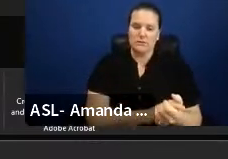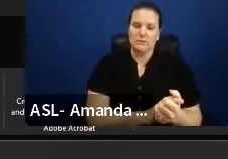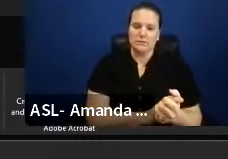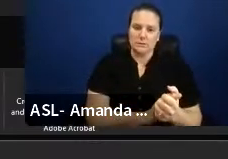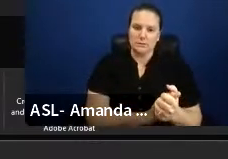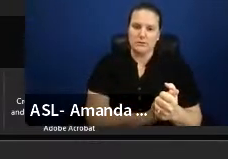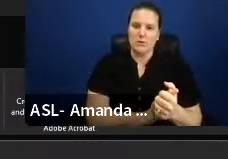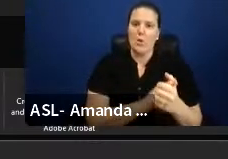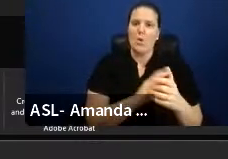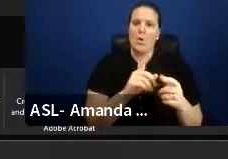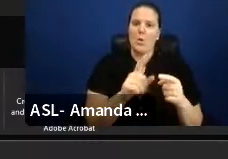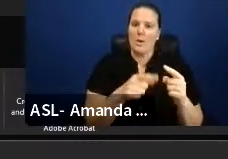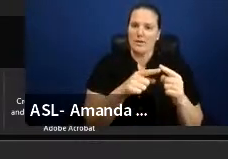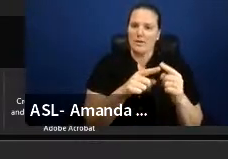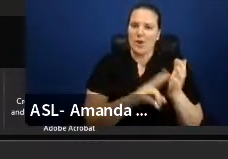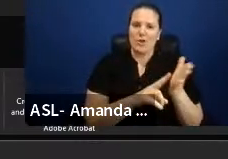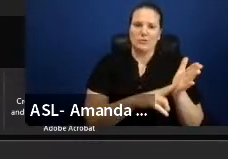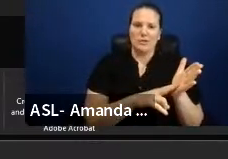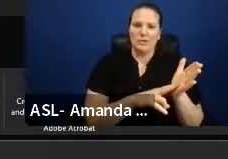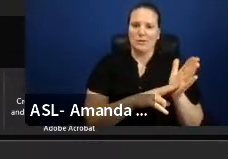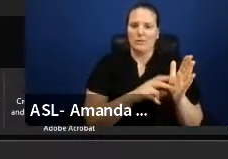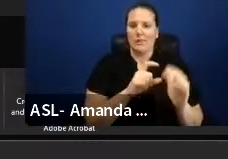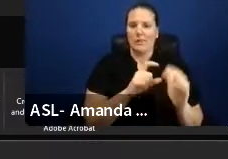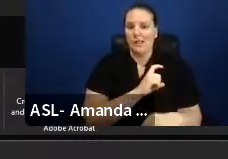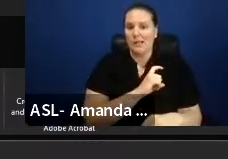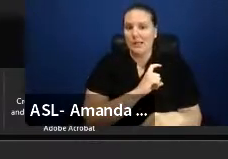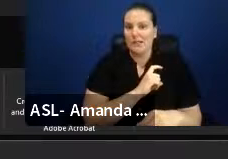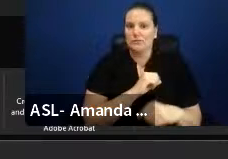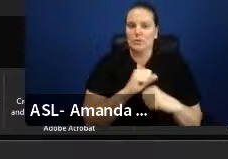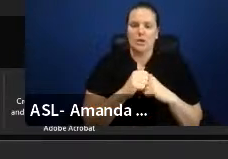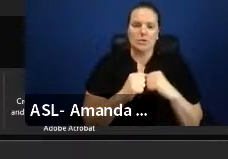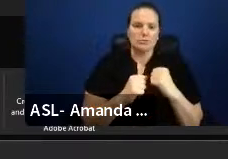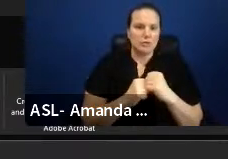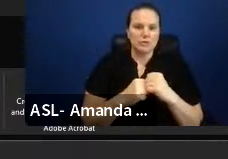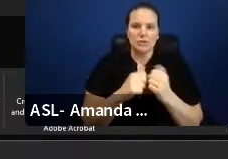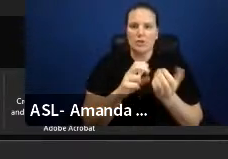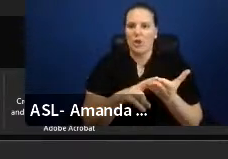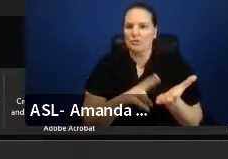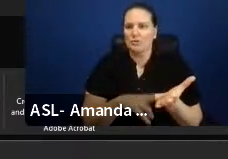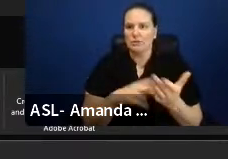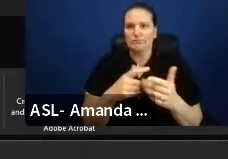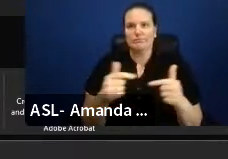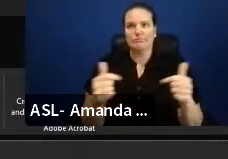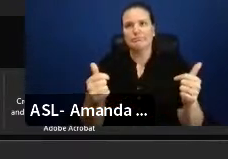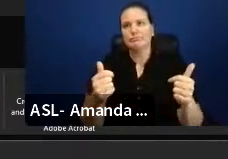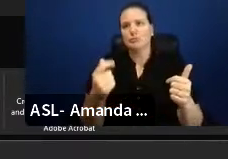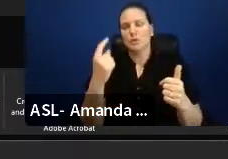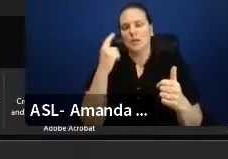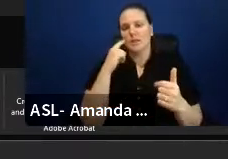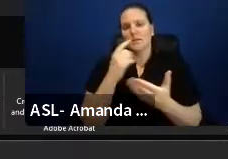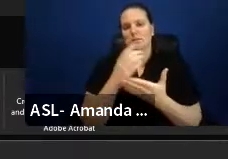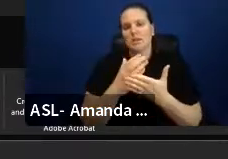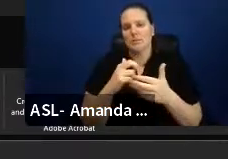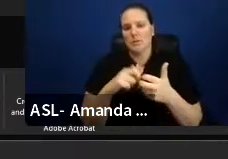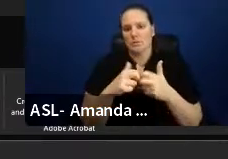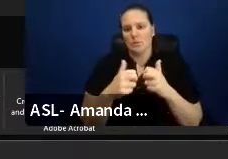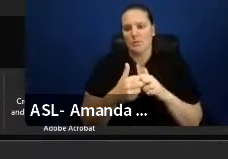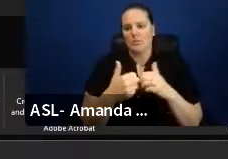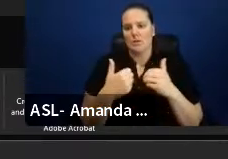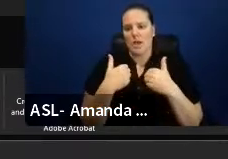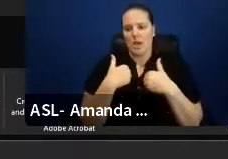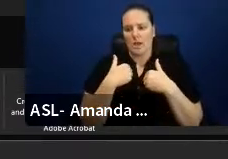when contracts, whether it's a police contract or a construction contract. So I think some of the problems we've gotten into